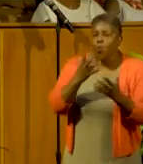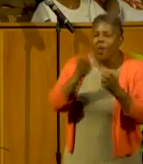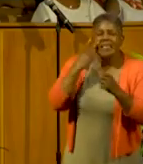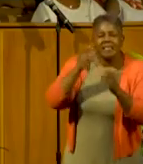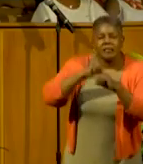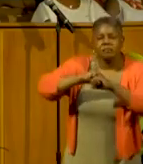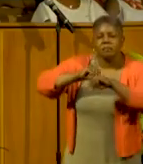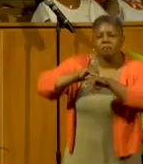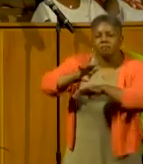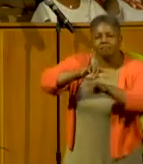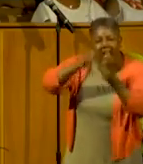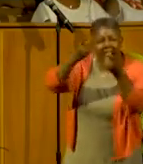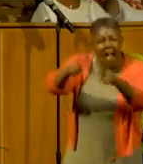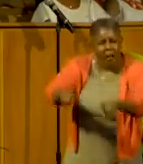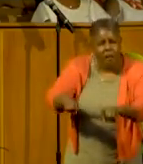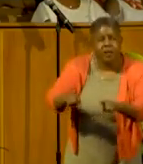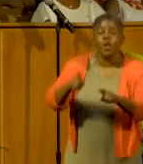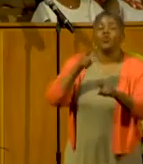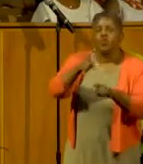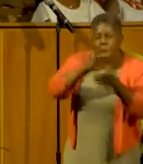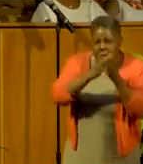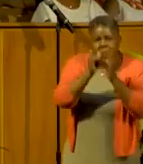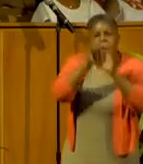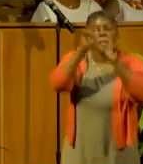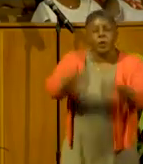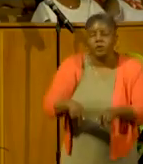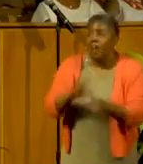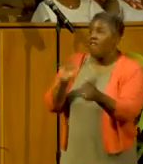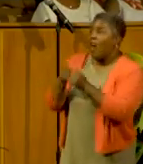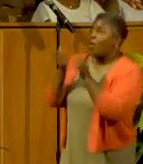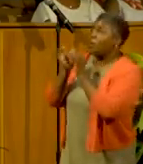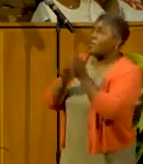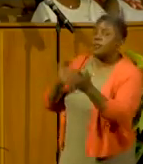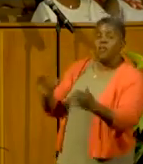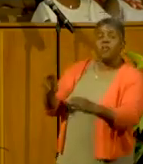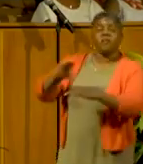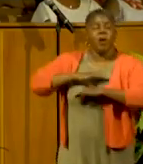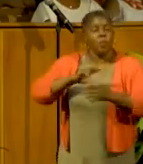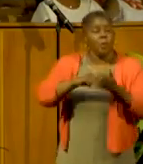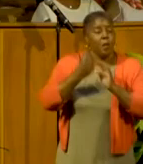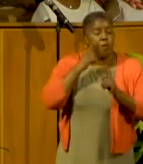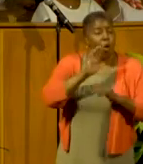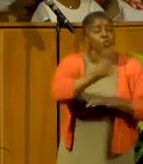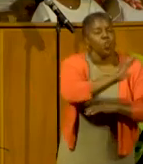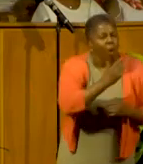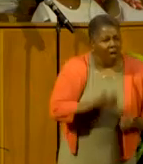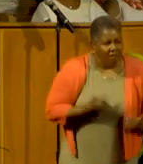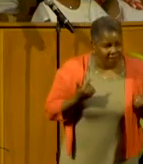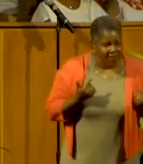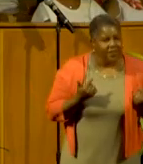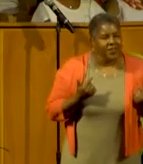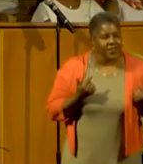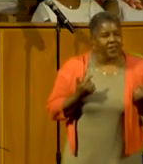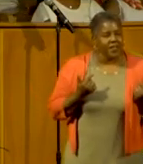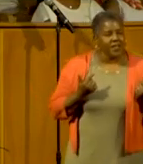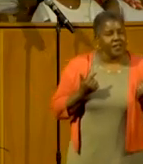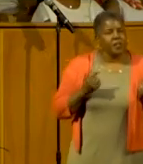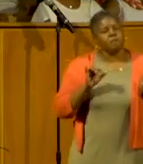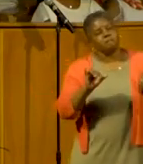the person God created you to be. Follow Jesus in fulfilling the prophecy over your life.